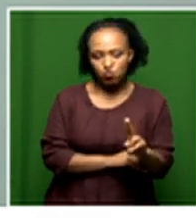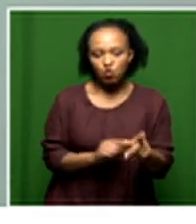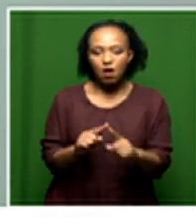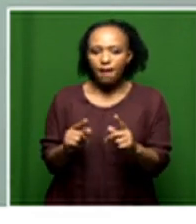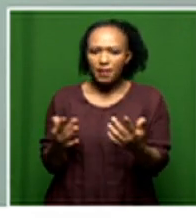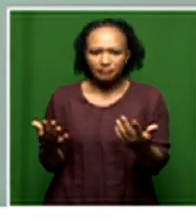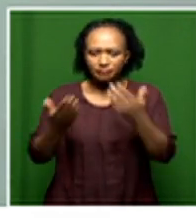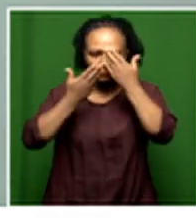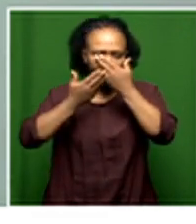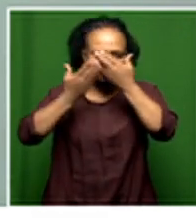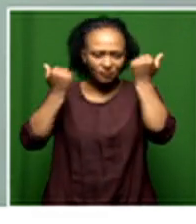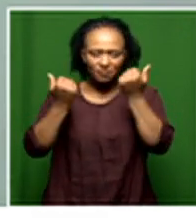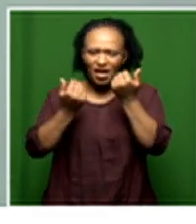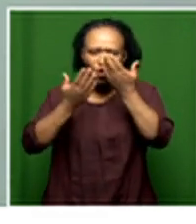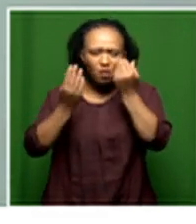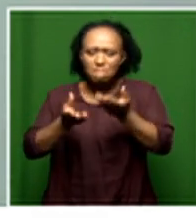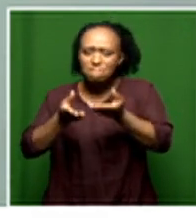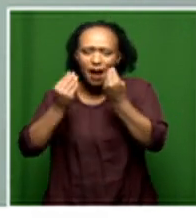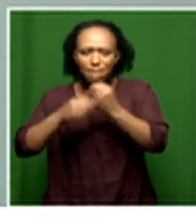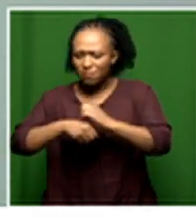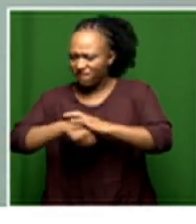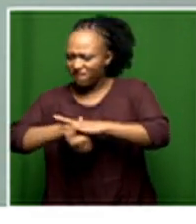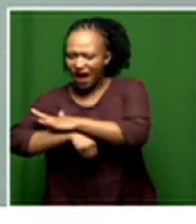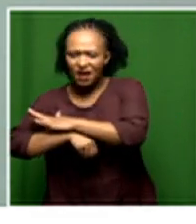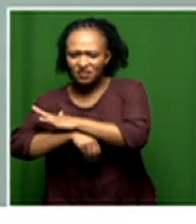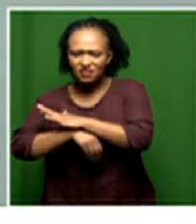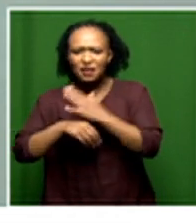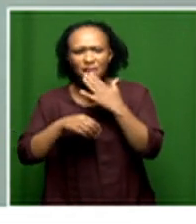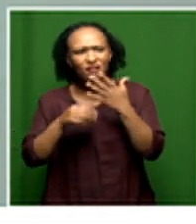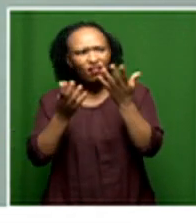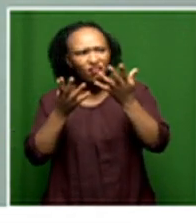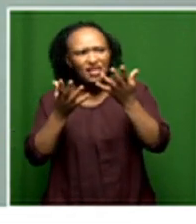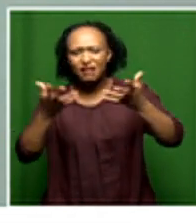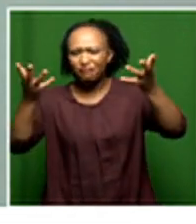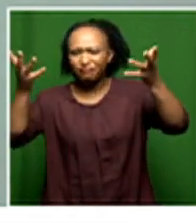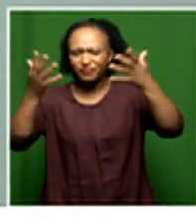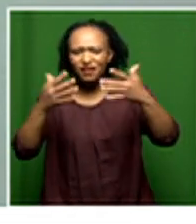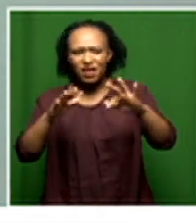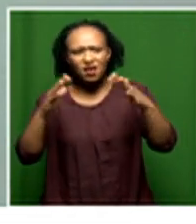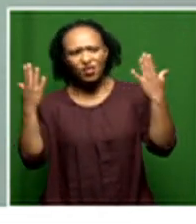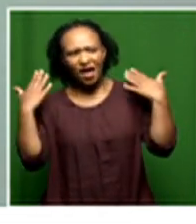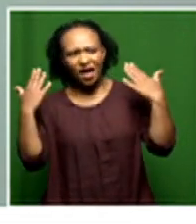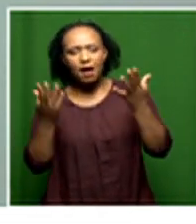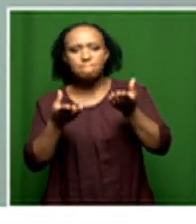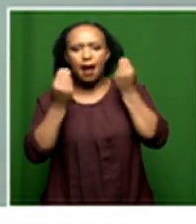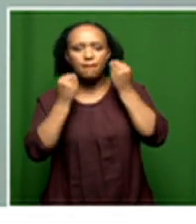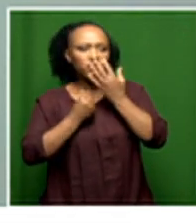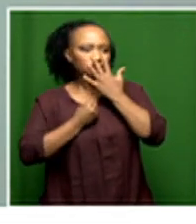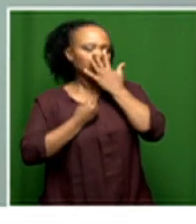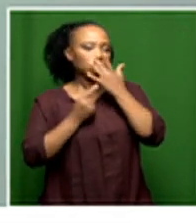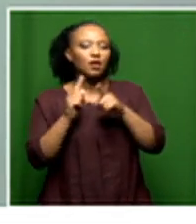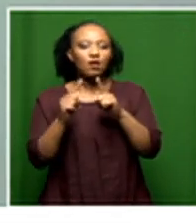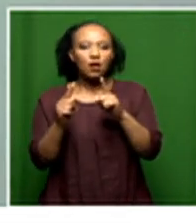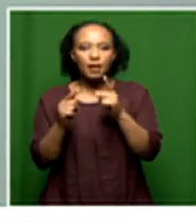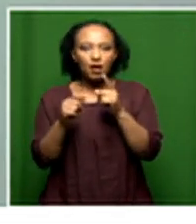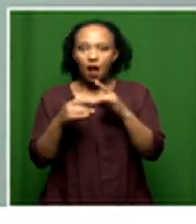have no idea where I picked up this virus. It seems it was a viral infection, but it's just amazing how quickly life can change in